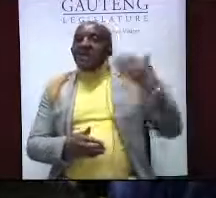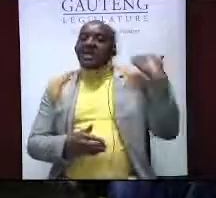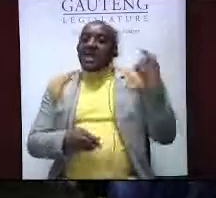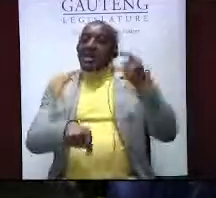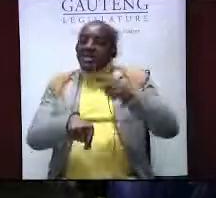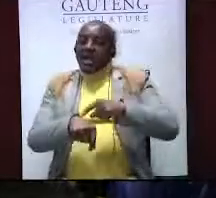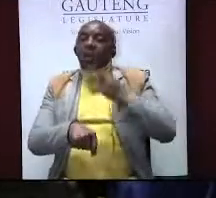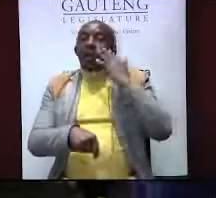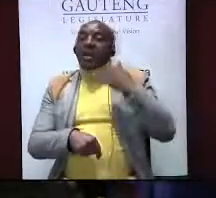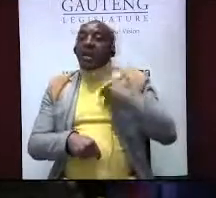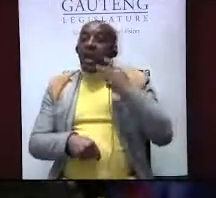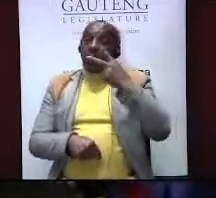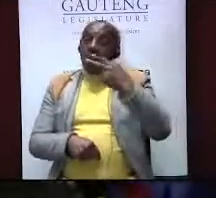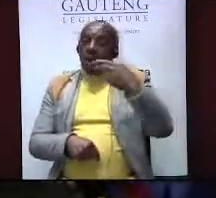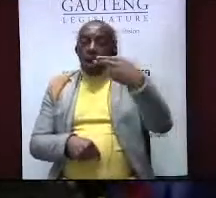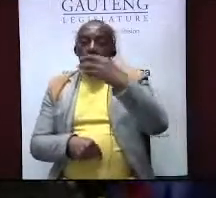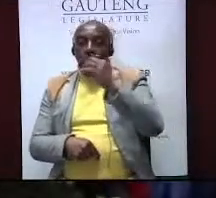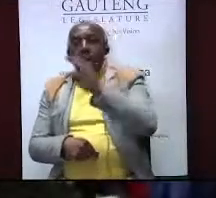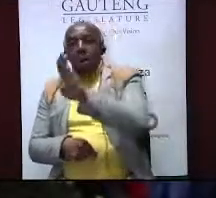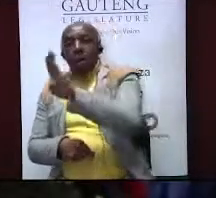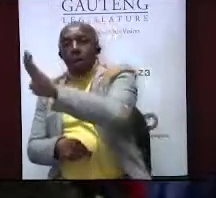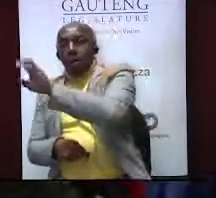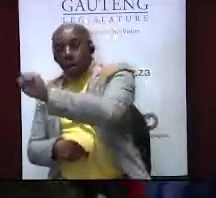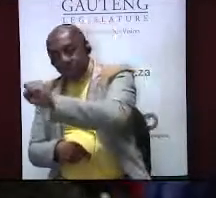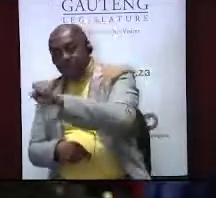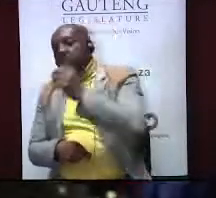I saw Jay, it was 2017,